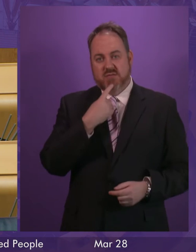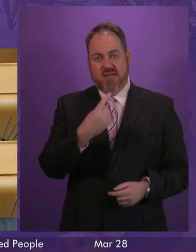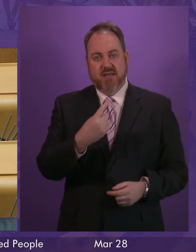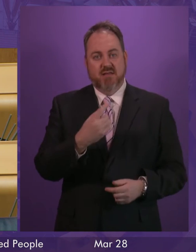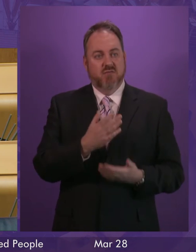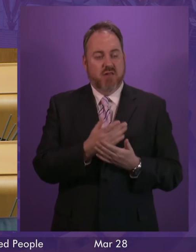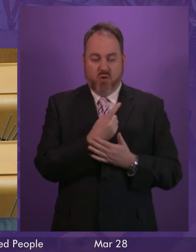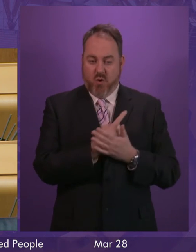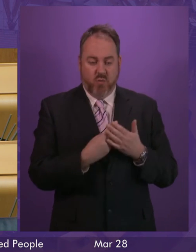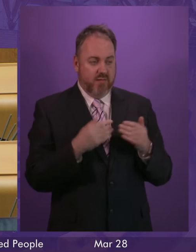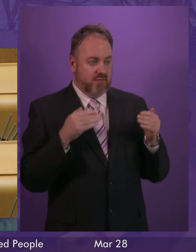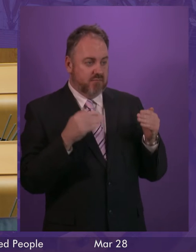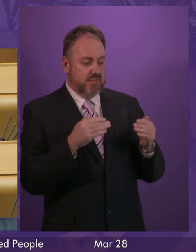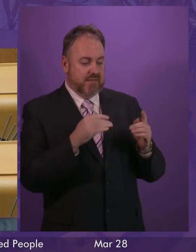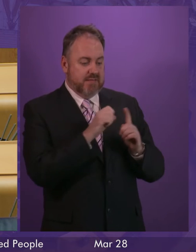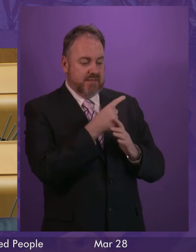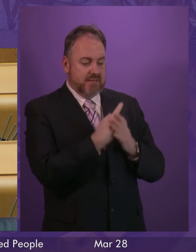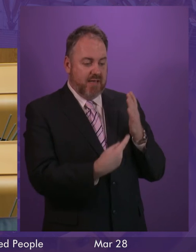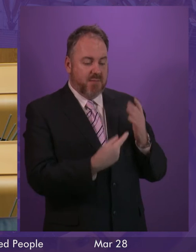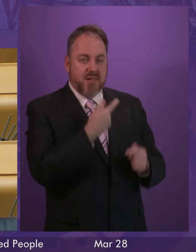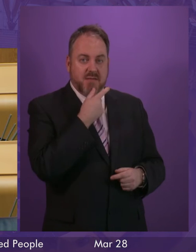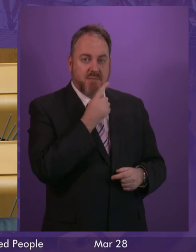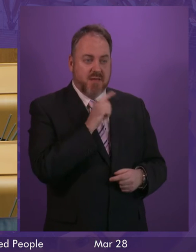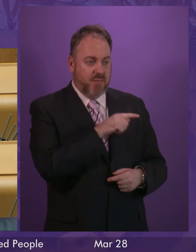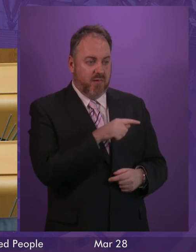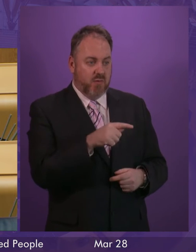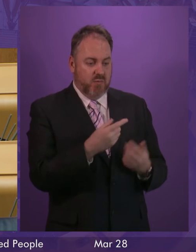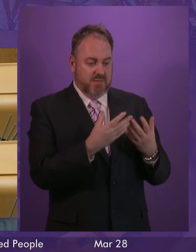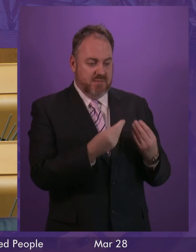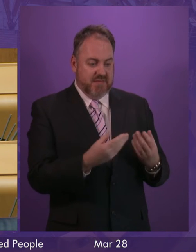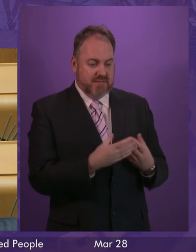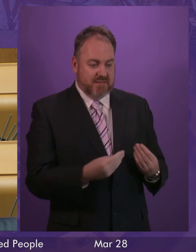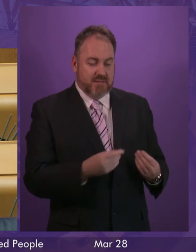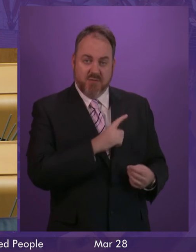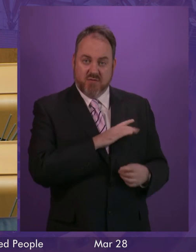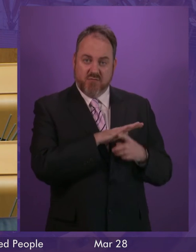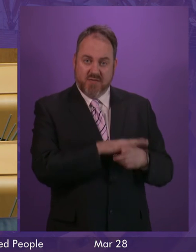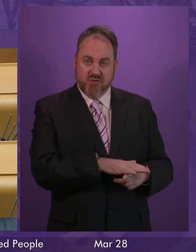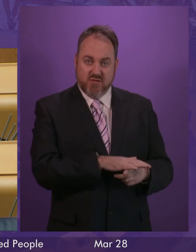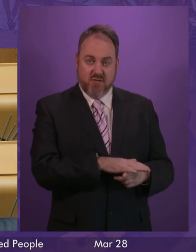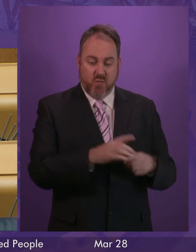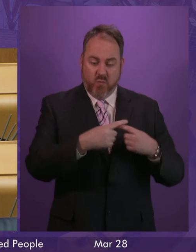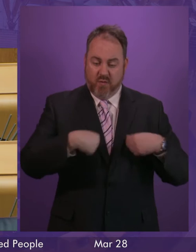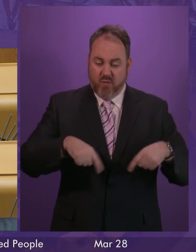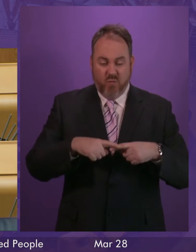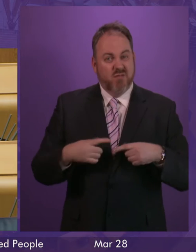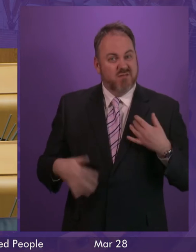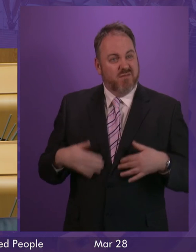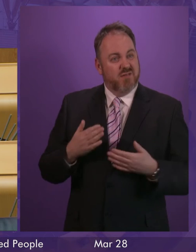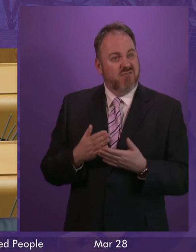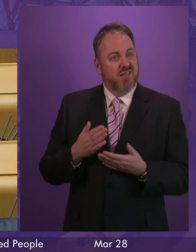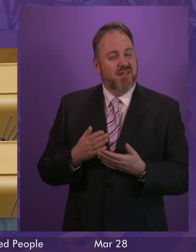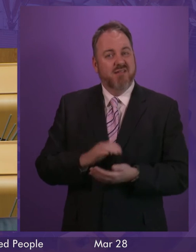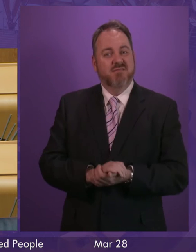not just disabled people or those with disabilities who lose out as a result of discrimination, it is all of us. And